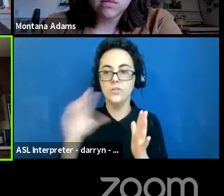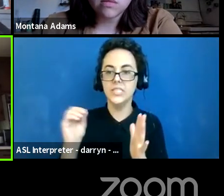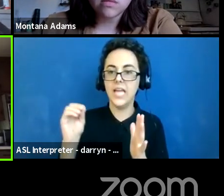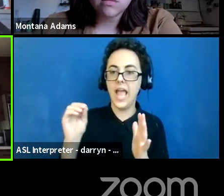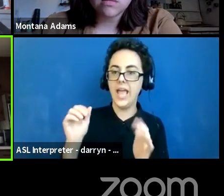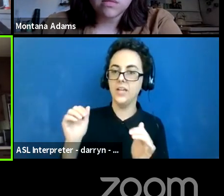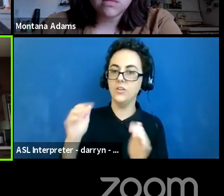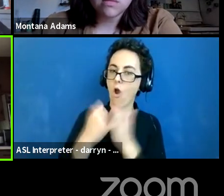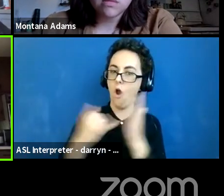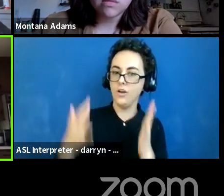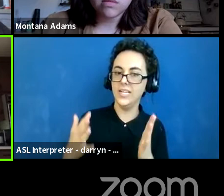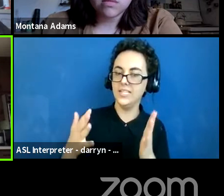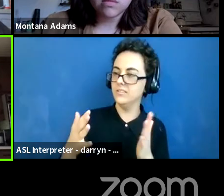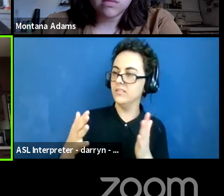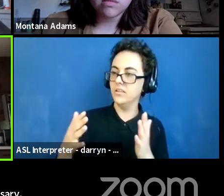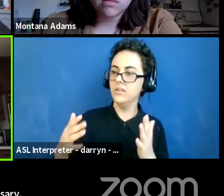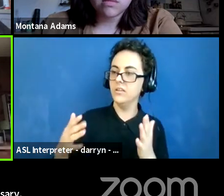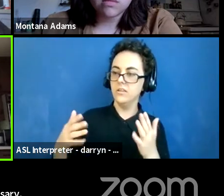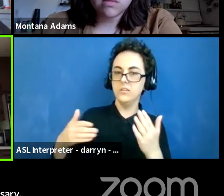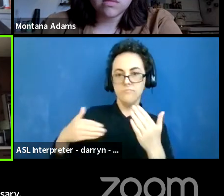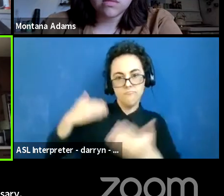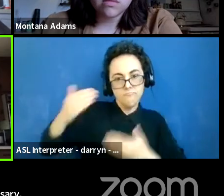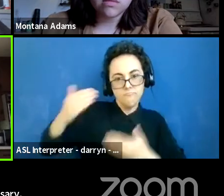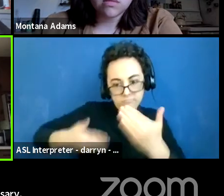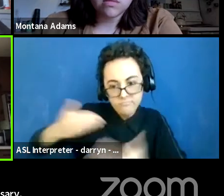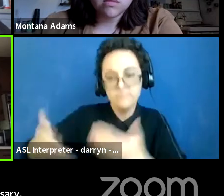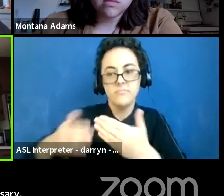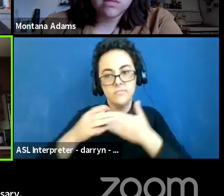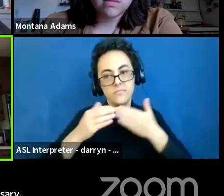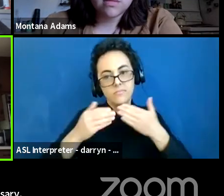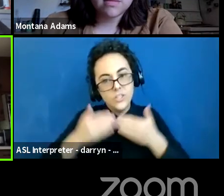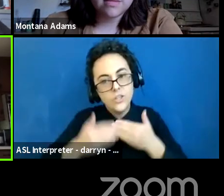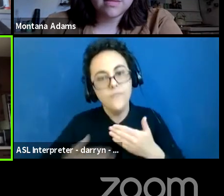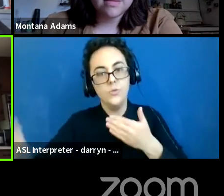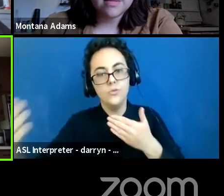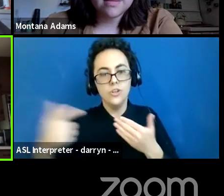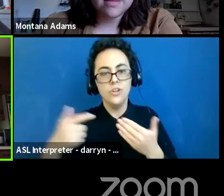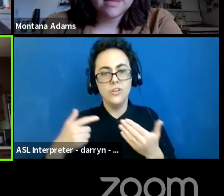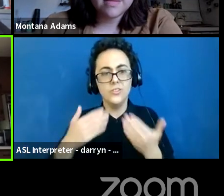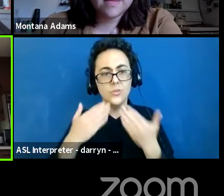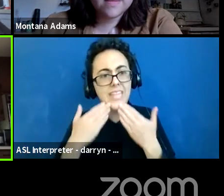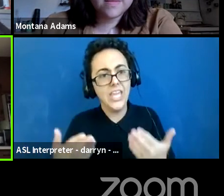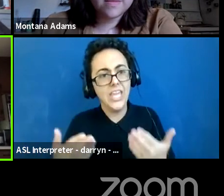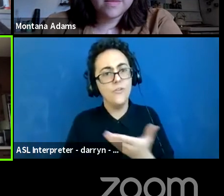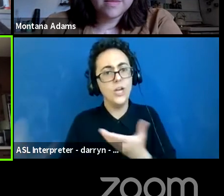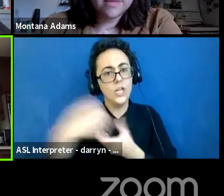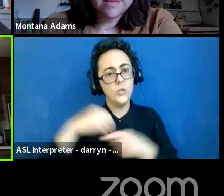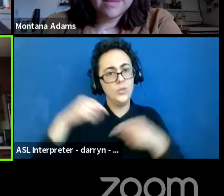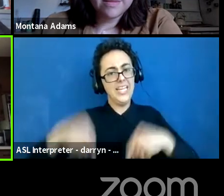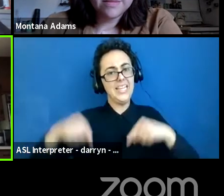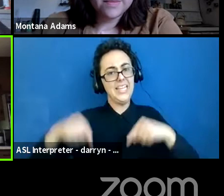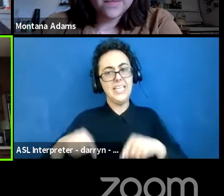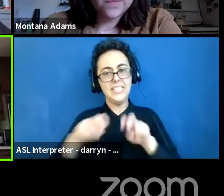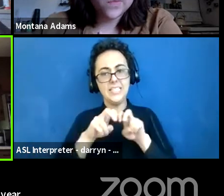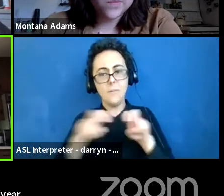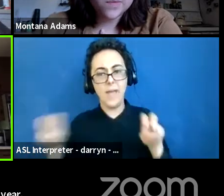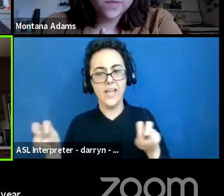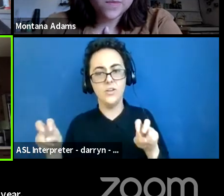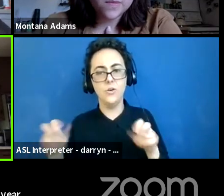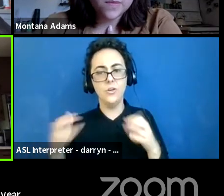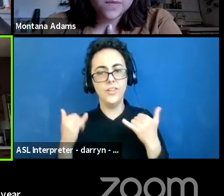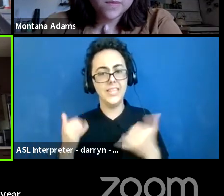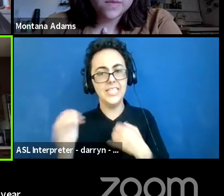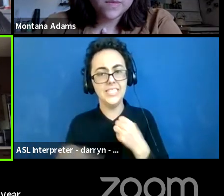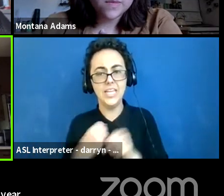so necessary. Thank you for including it in your panel this year, and to all of